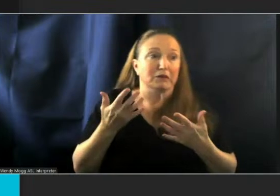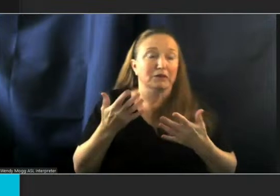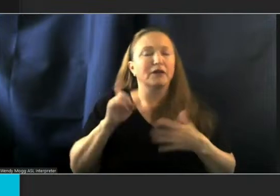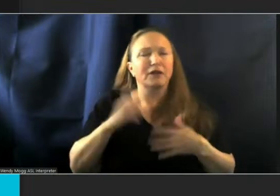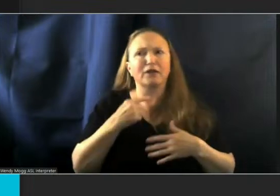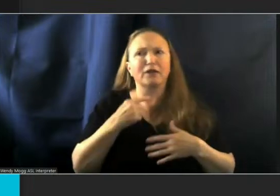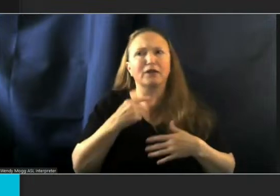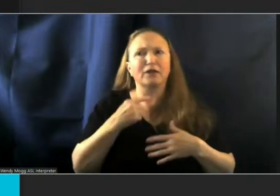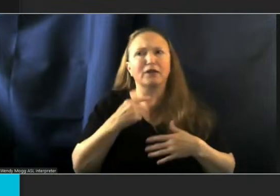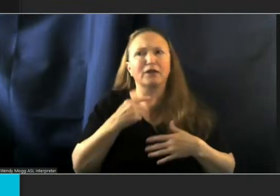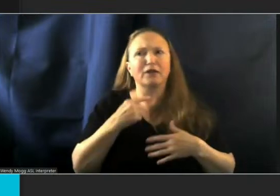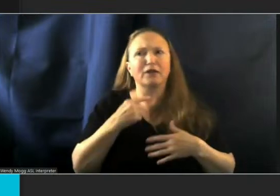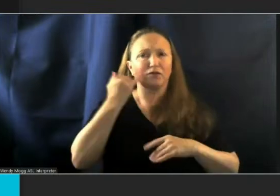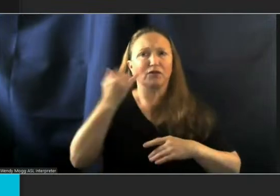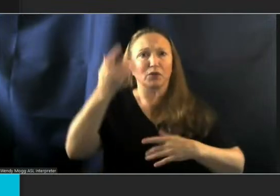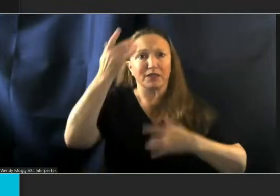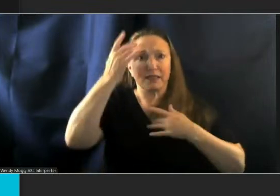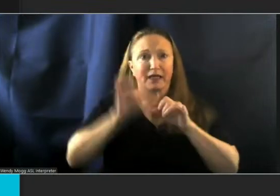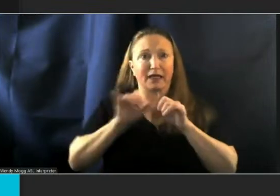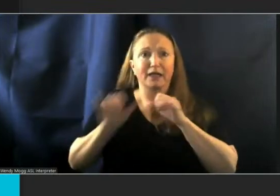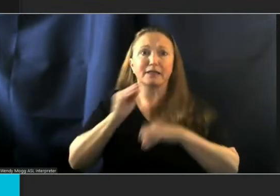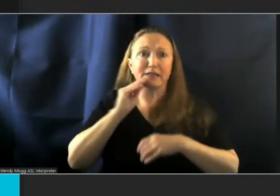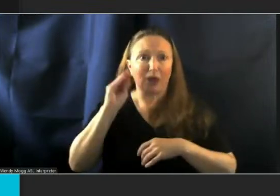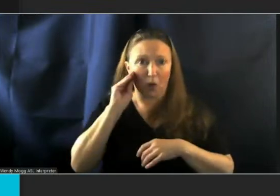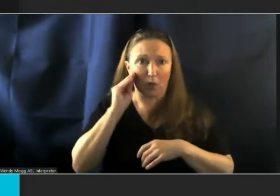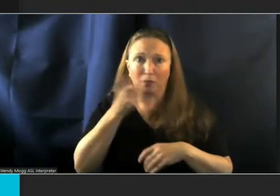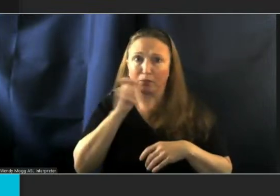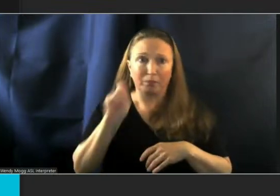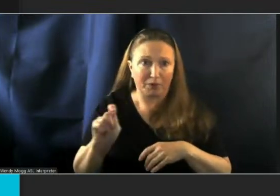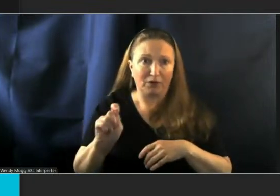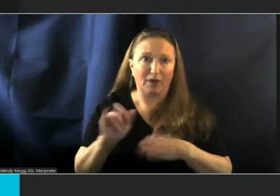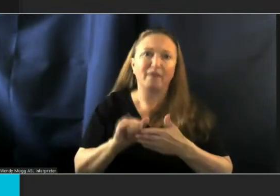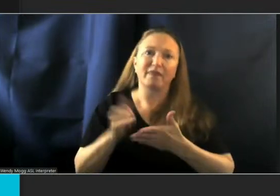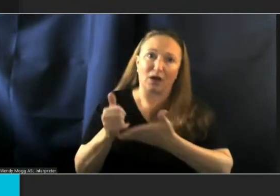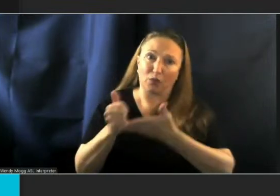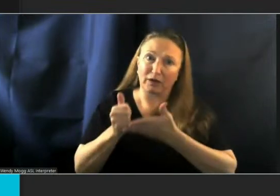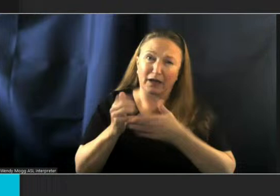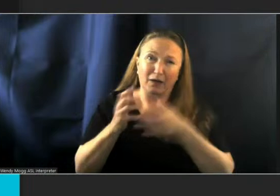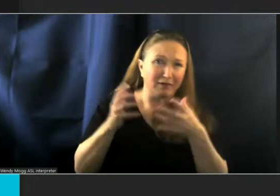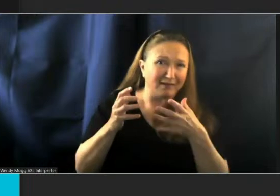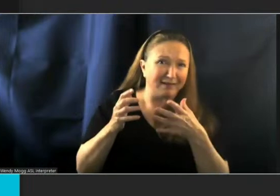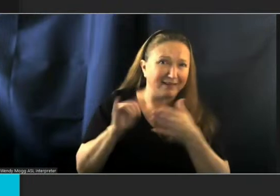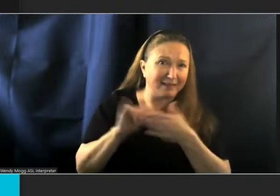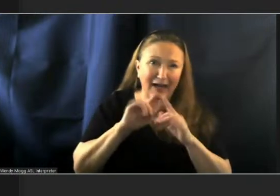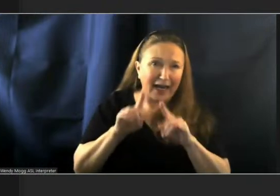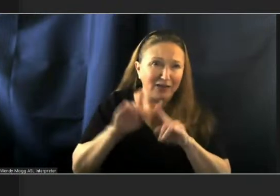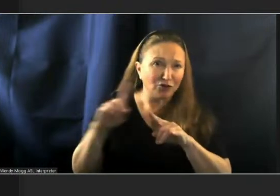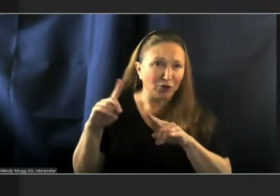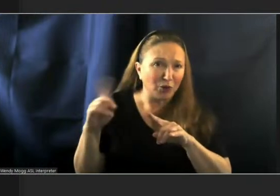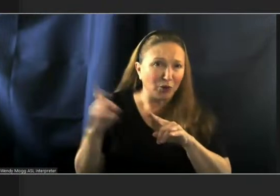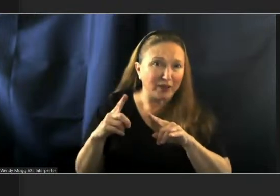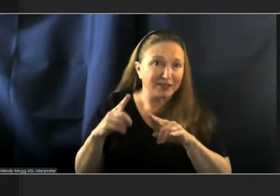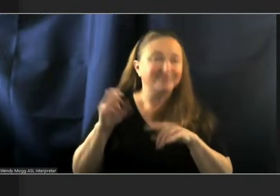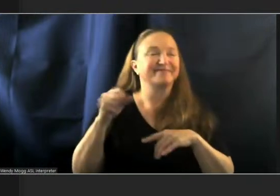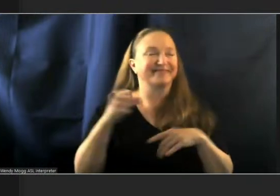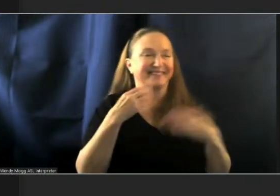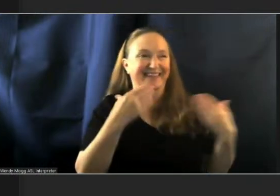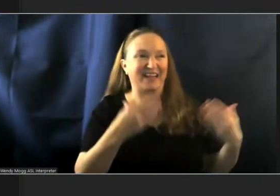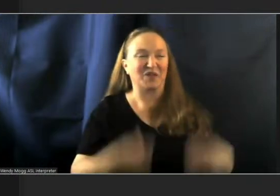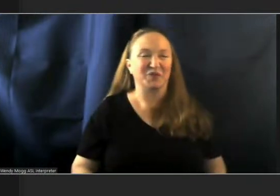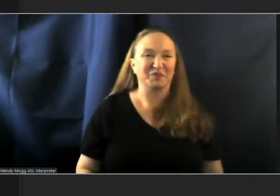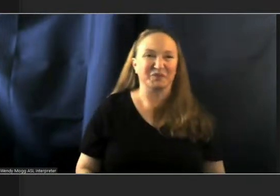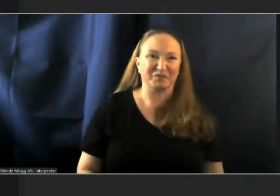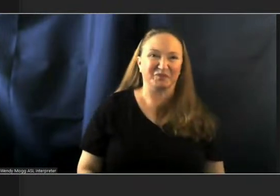and that's going to help a lot. Did I answer your question? Thank you. Okay.